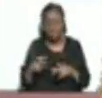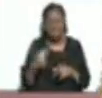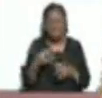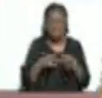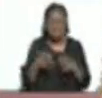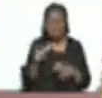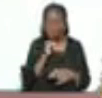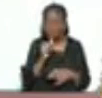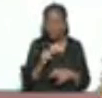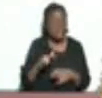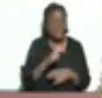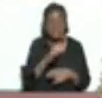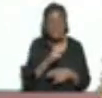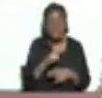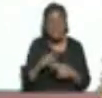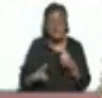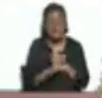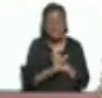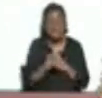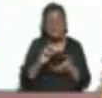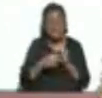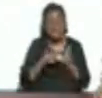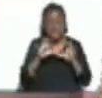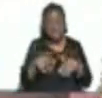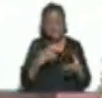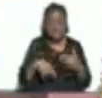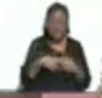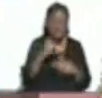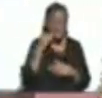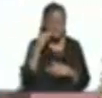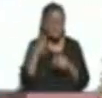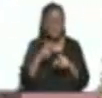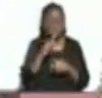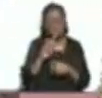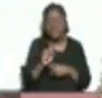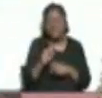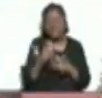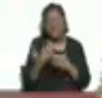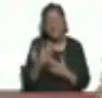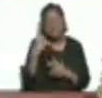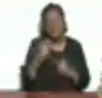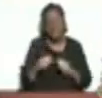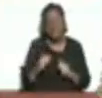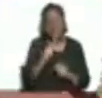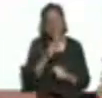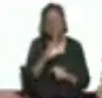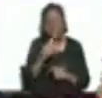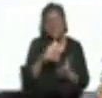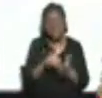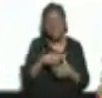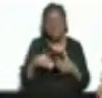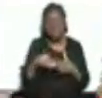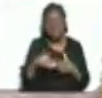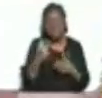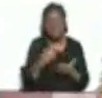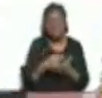means that Shriver can return home to the United States pending a trial. Her $100,000 cash bail also remains unchanged. The mother